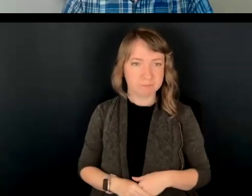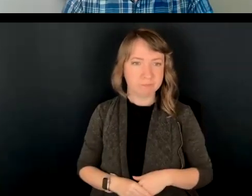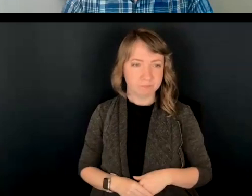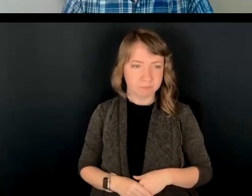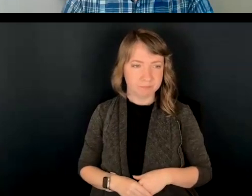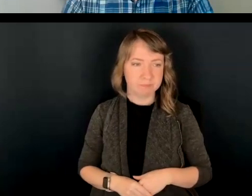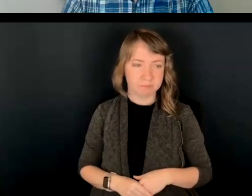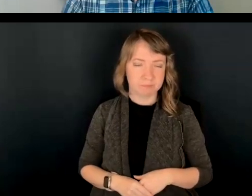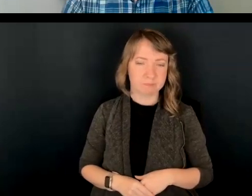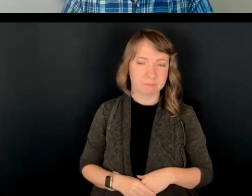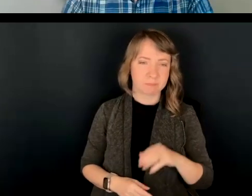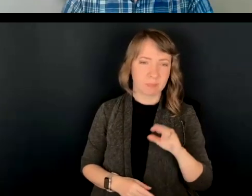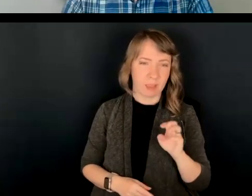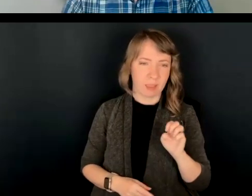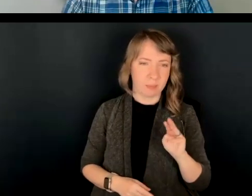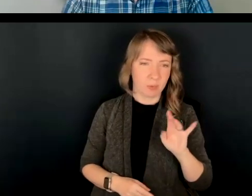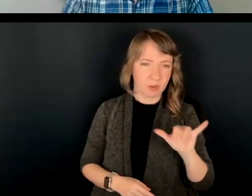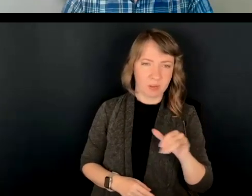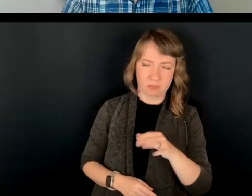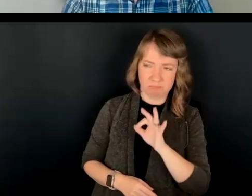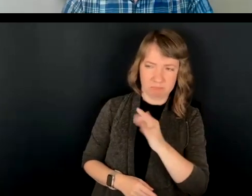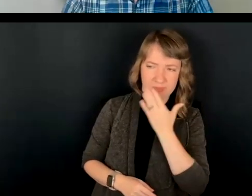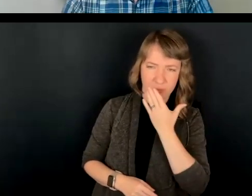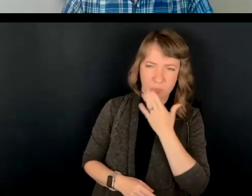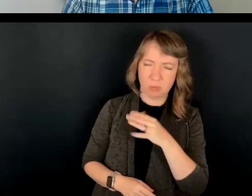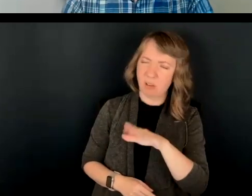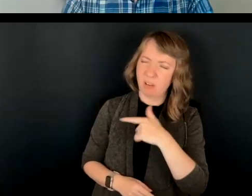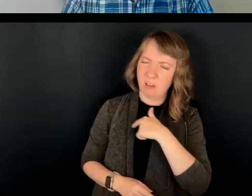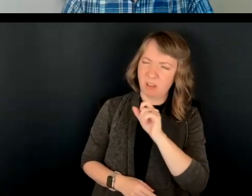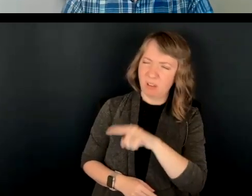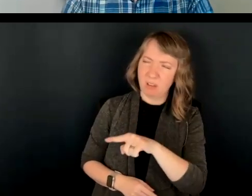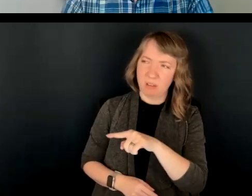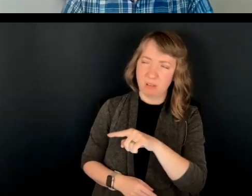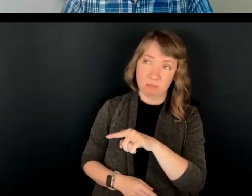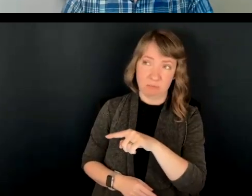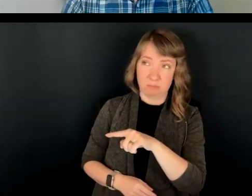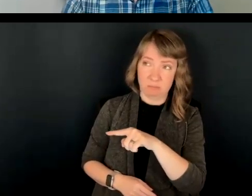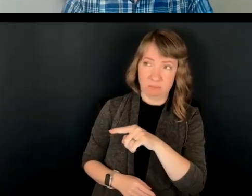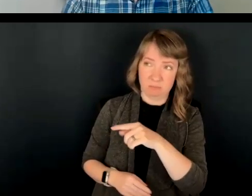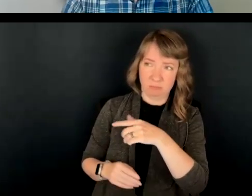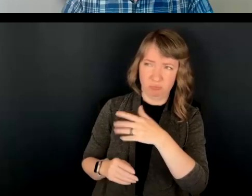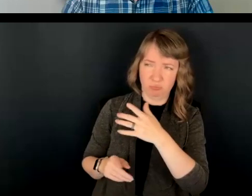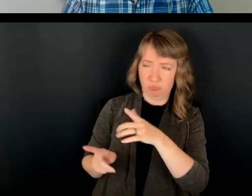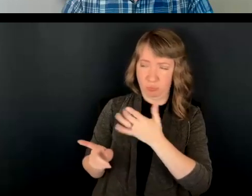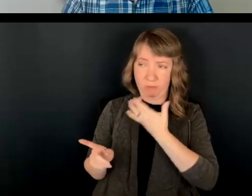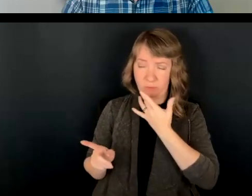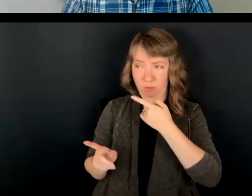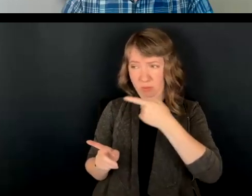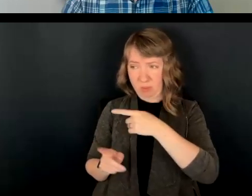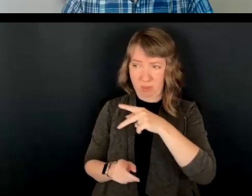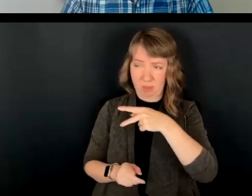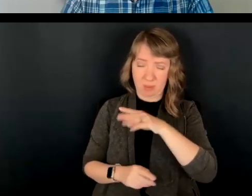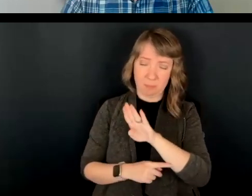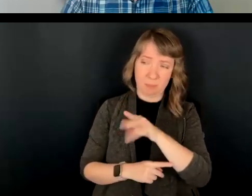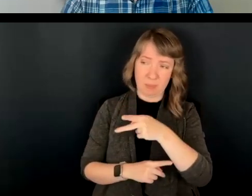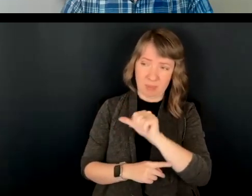Thanks, Nick. Are there certain kind of circumstances where that's really the option you would go for versus an